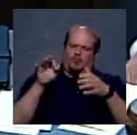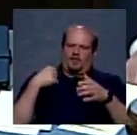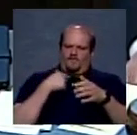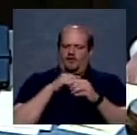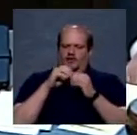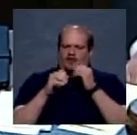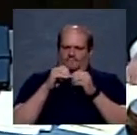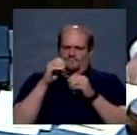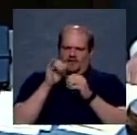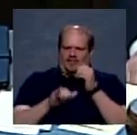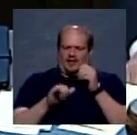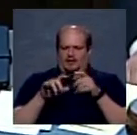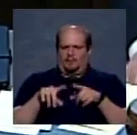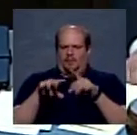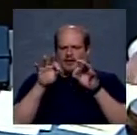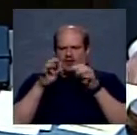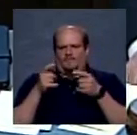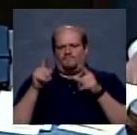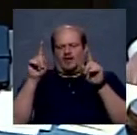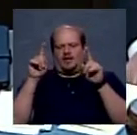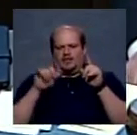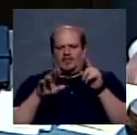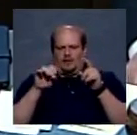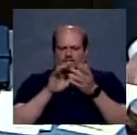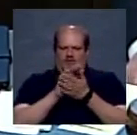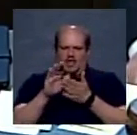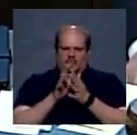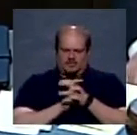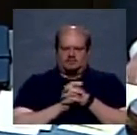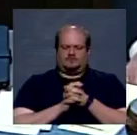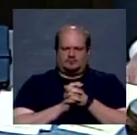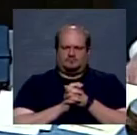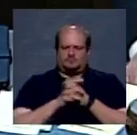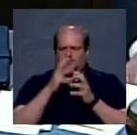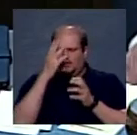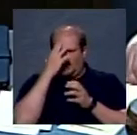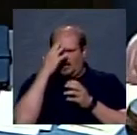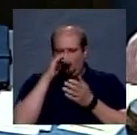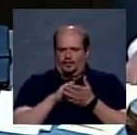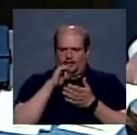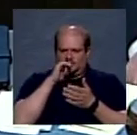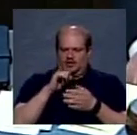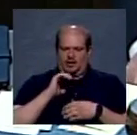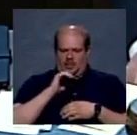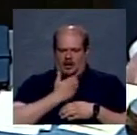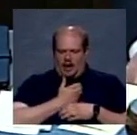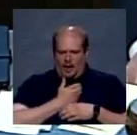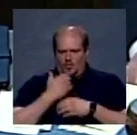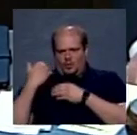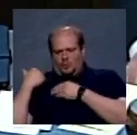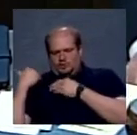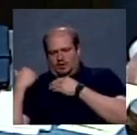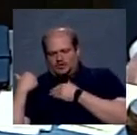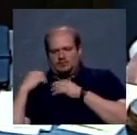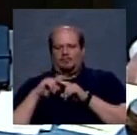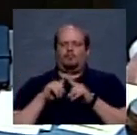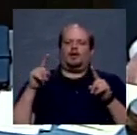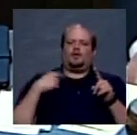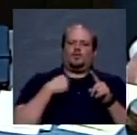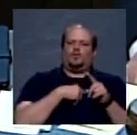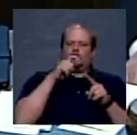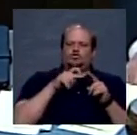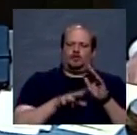them directed to pick it up finally, it would be nice. I know that's not our responsibility, but we